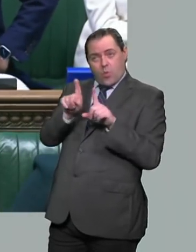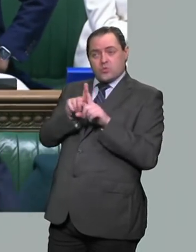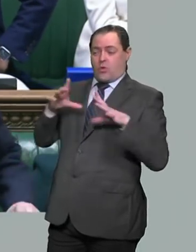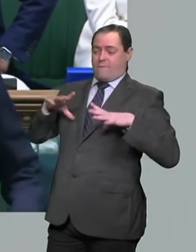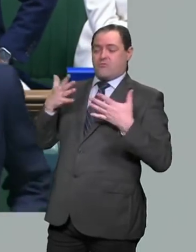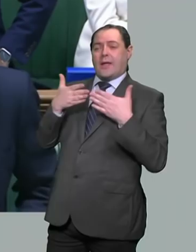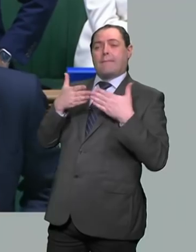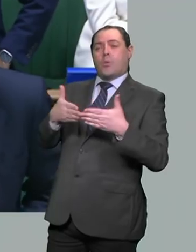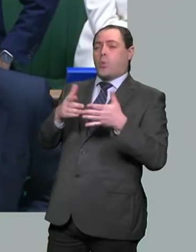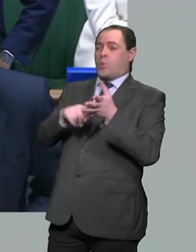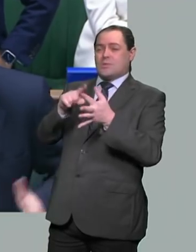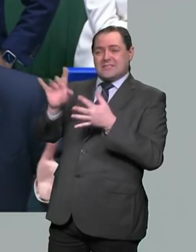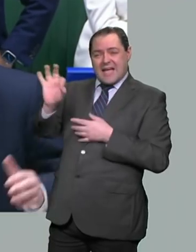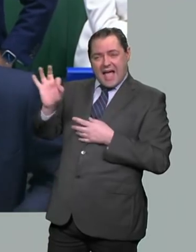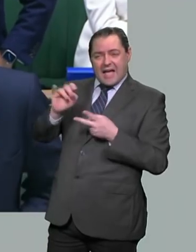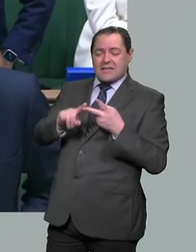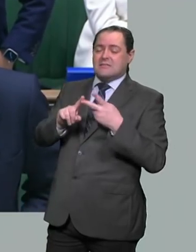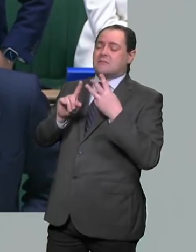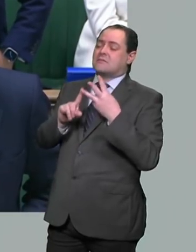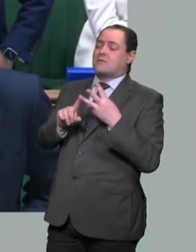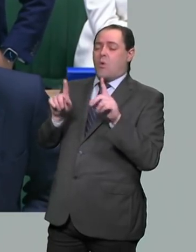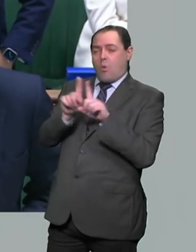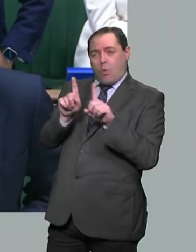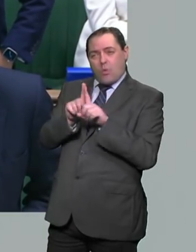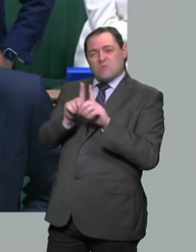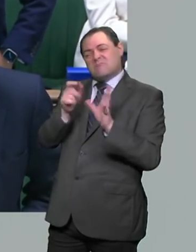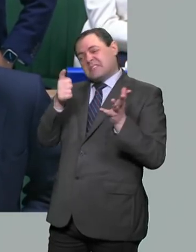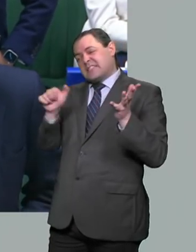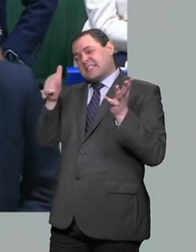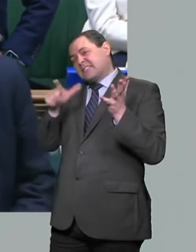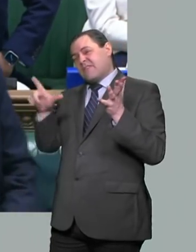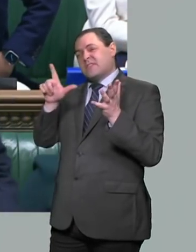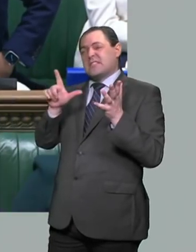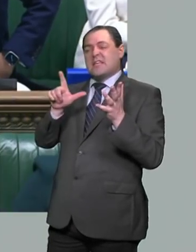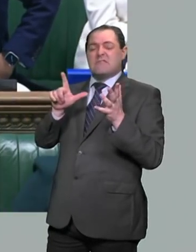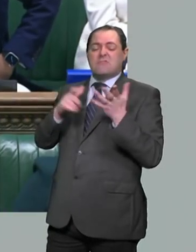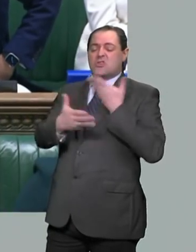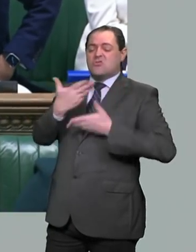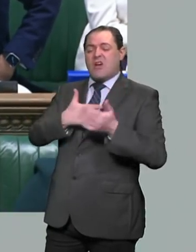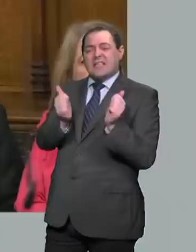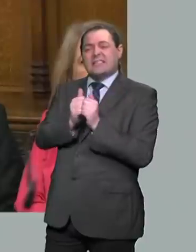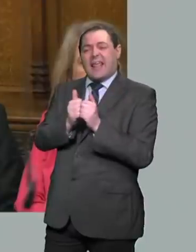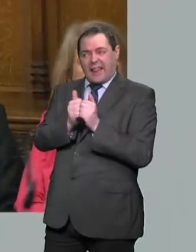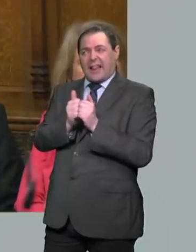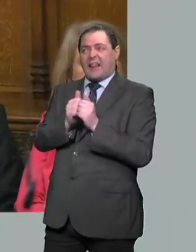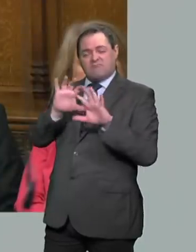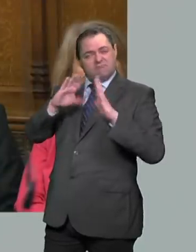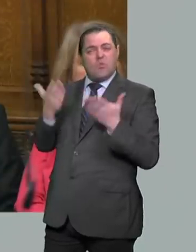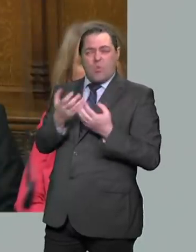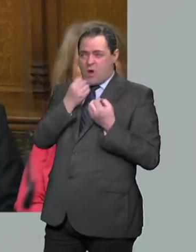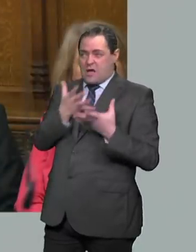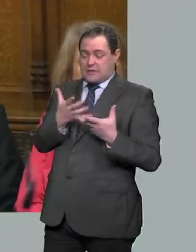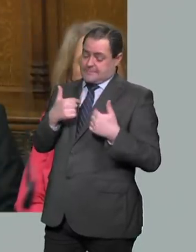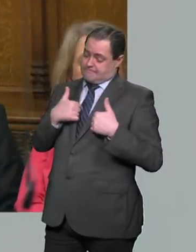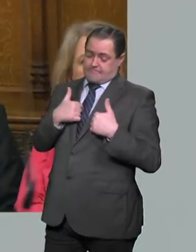ports, Mr. Speaker, and we've been able to do 60 or 70 free trade deals around the world. And yes, Mr. Speaker, I'm not